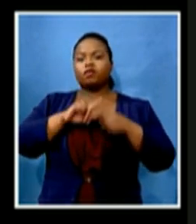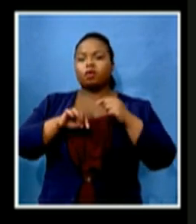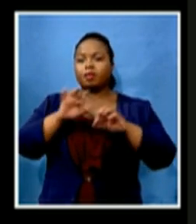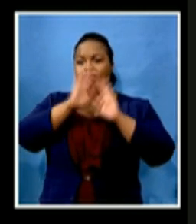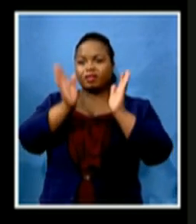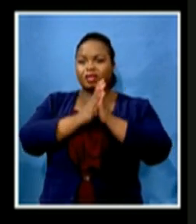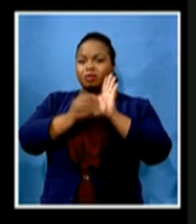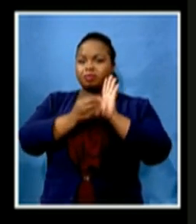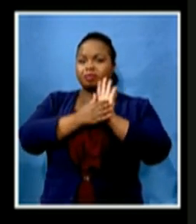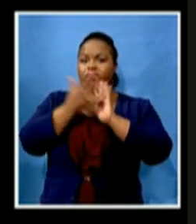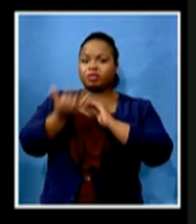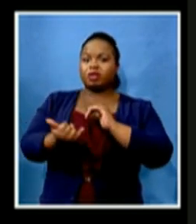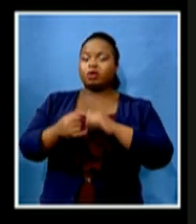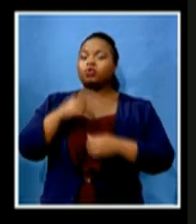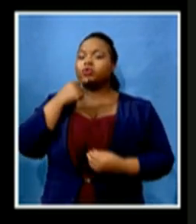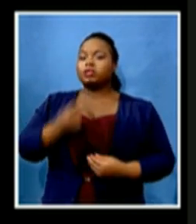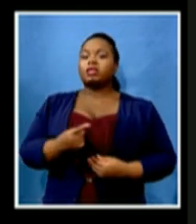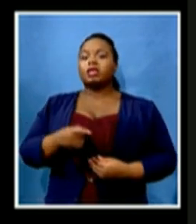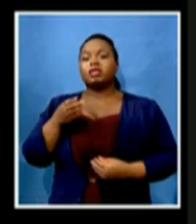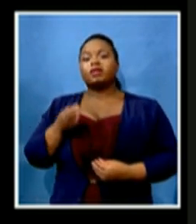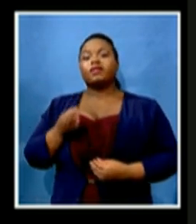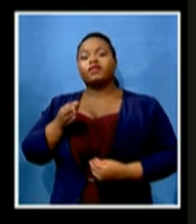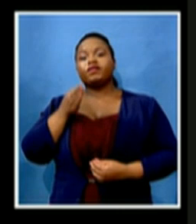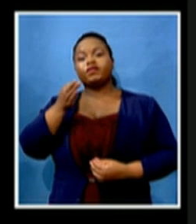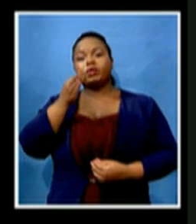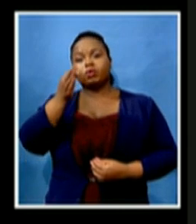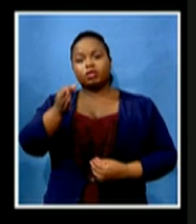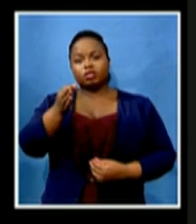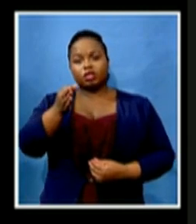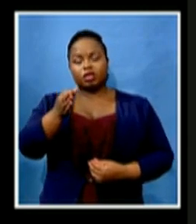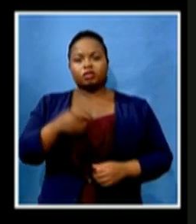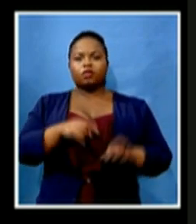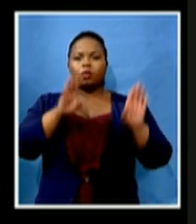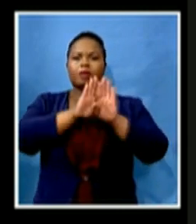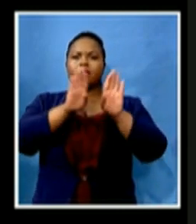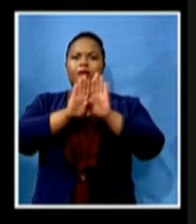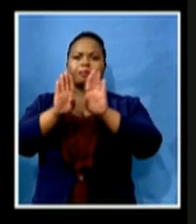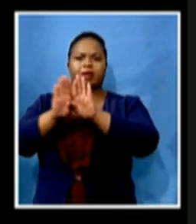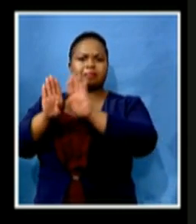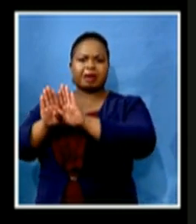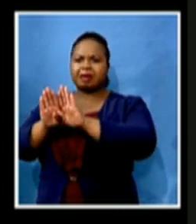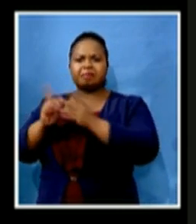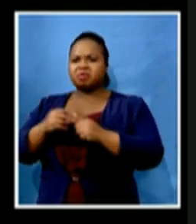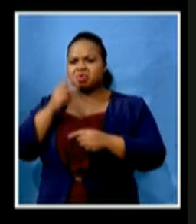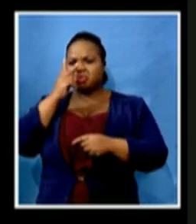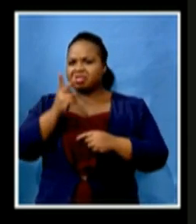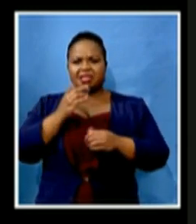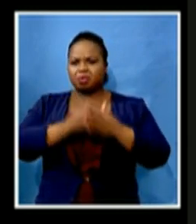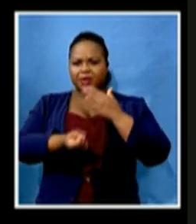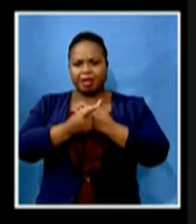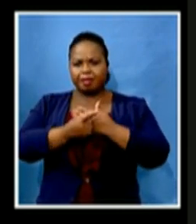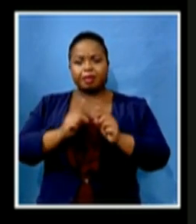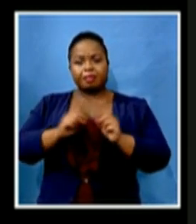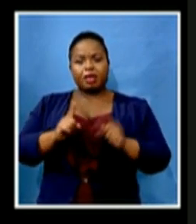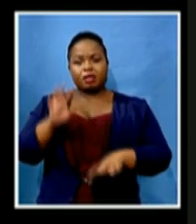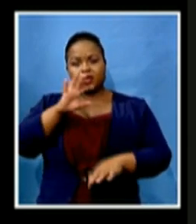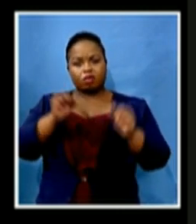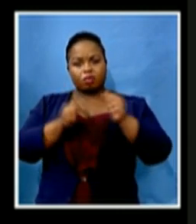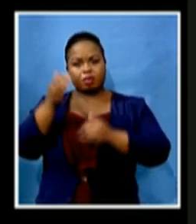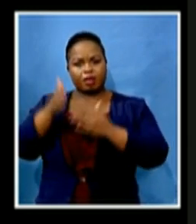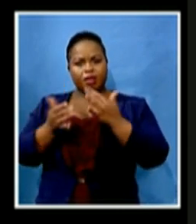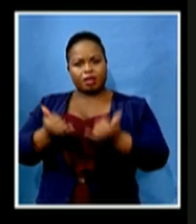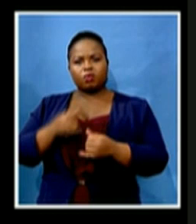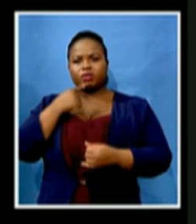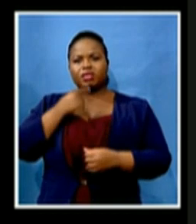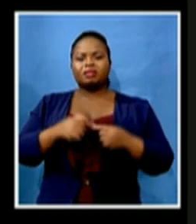generalized lockdowns are also not feasible. But one of the conclusions in your model presents a 193-day lockdown that brings